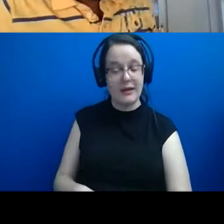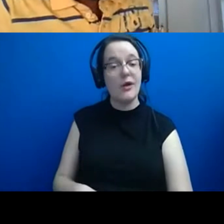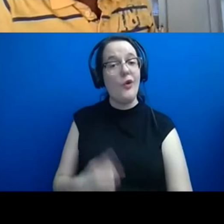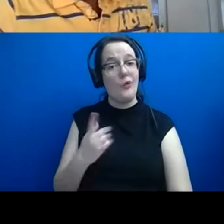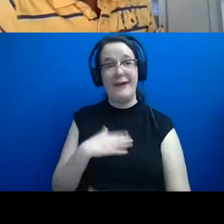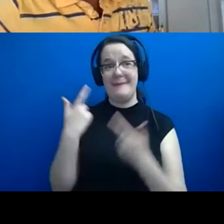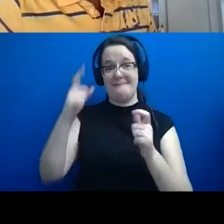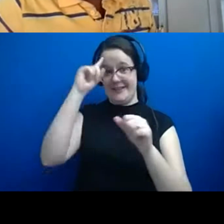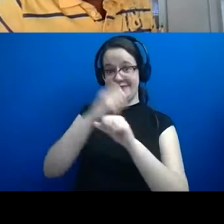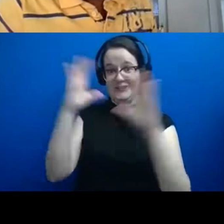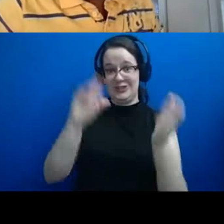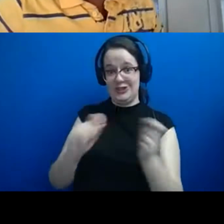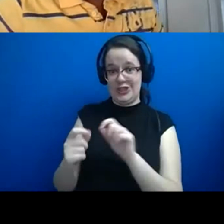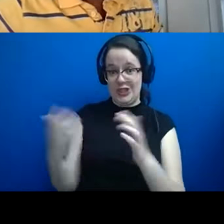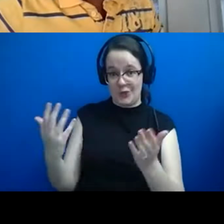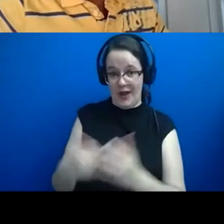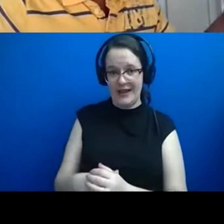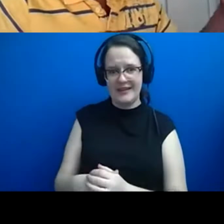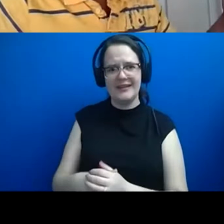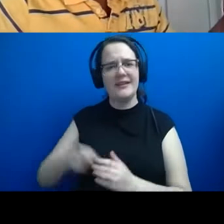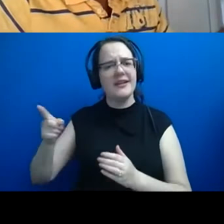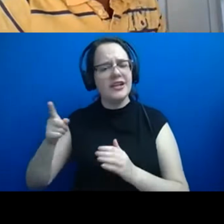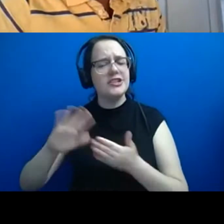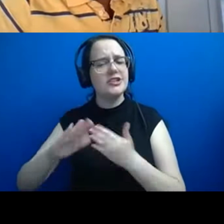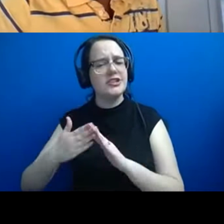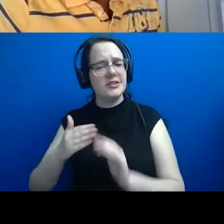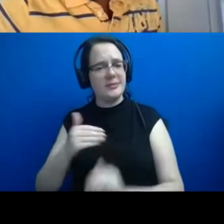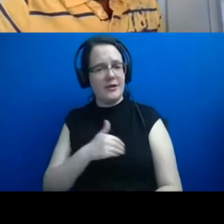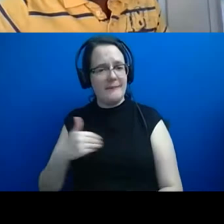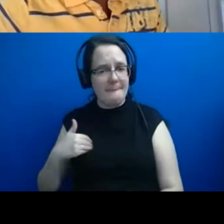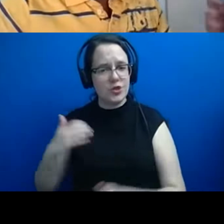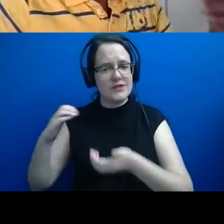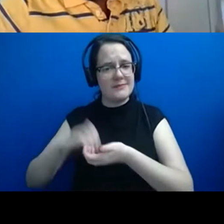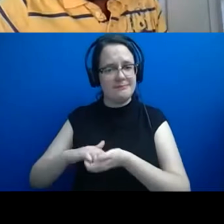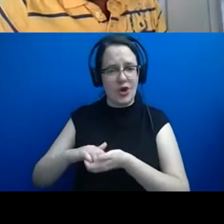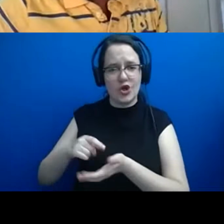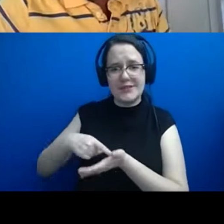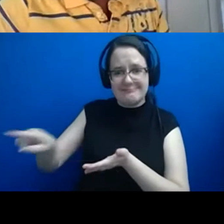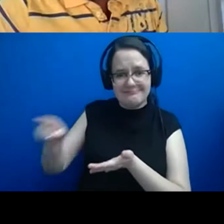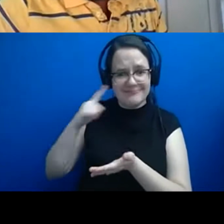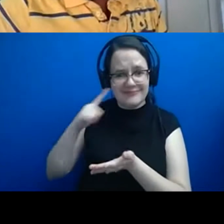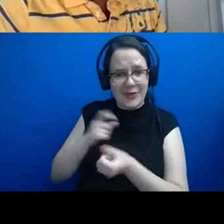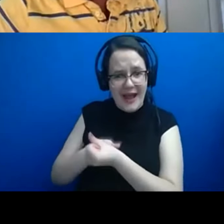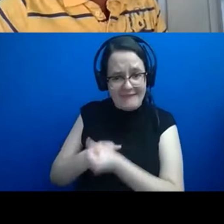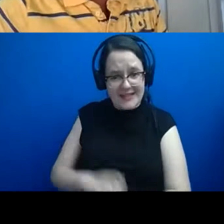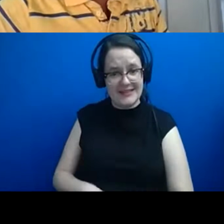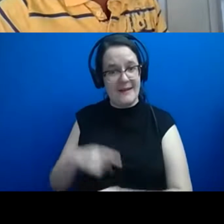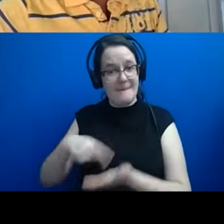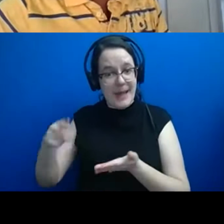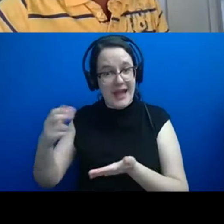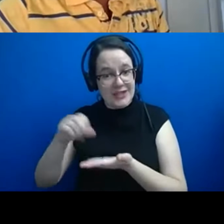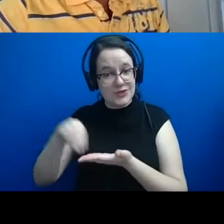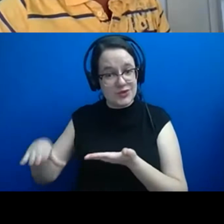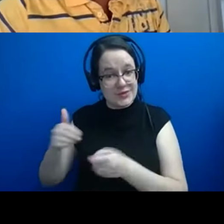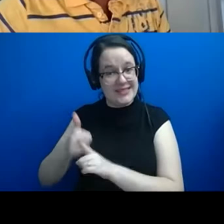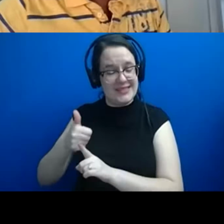like to be changed is it paying community members and partners to be play advocates, paying high school students to be play advocates. I think we